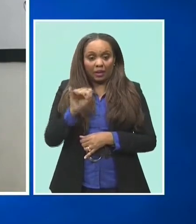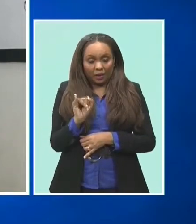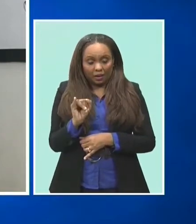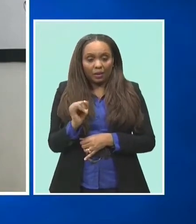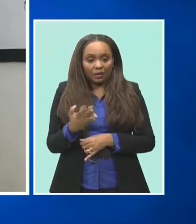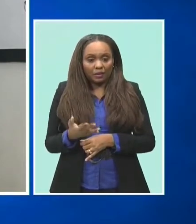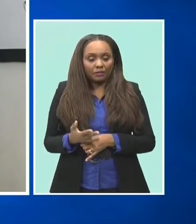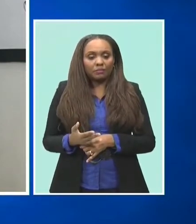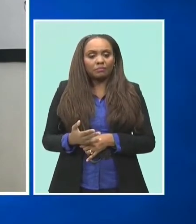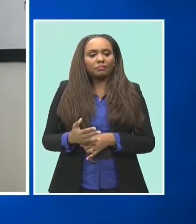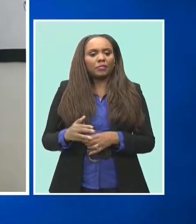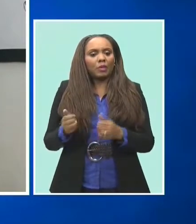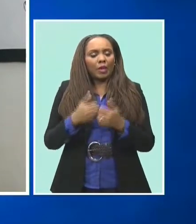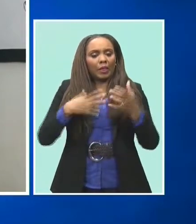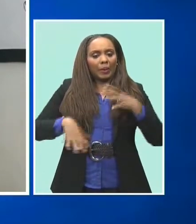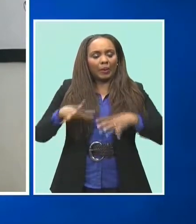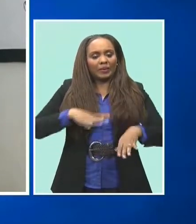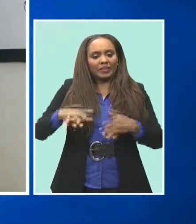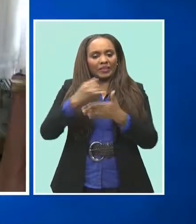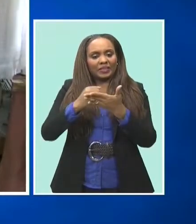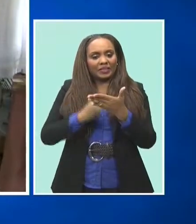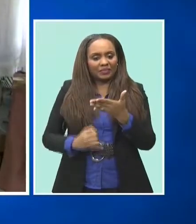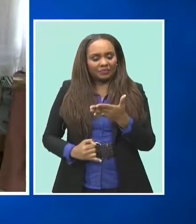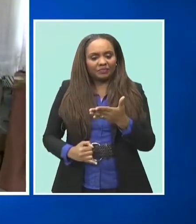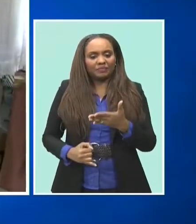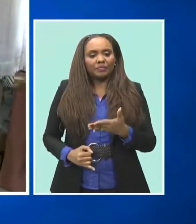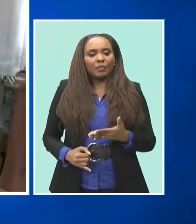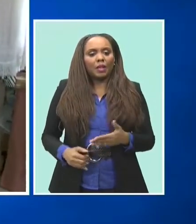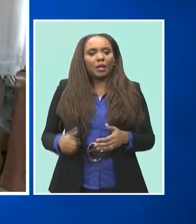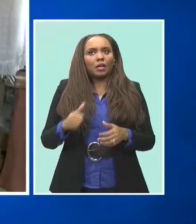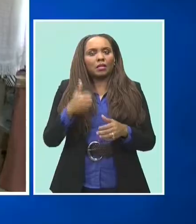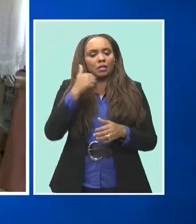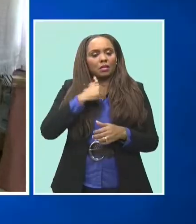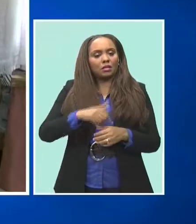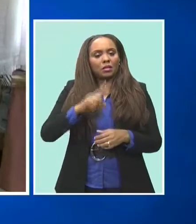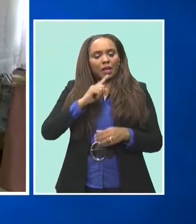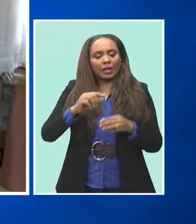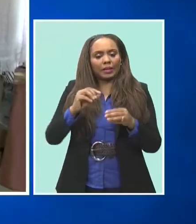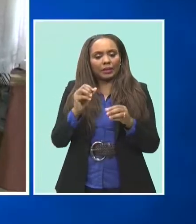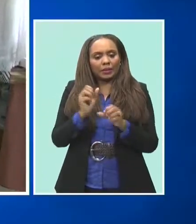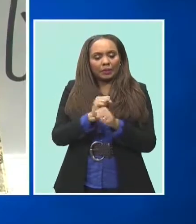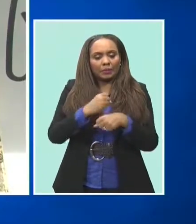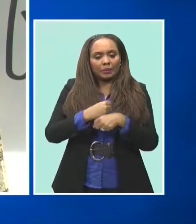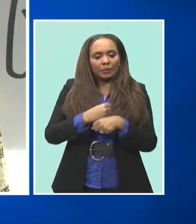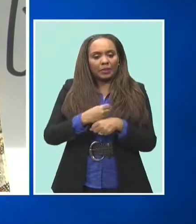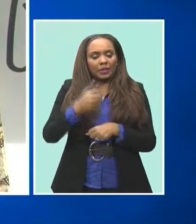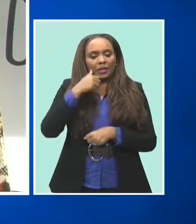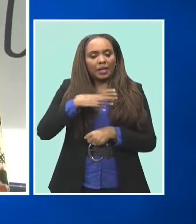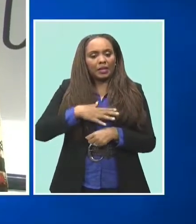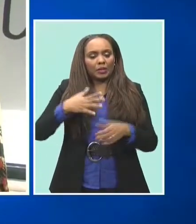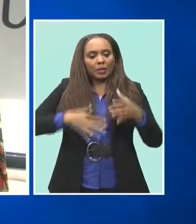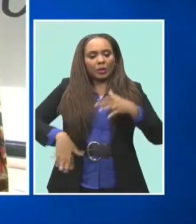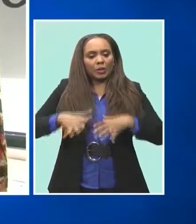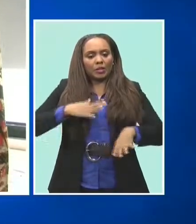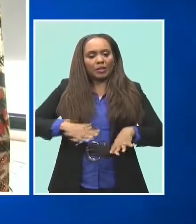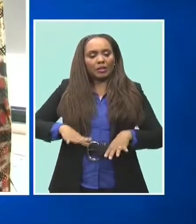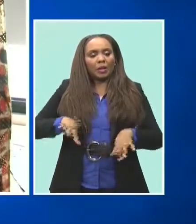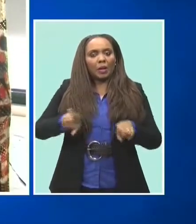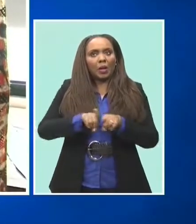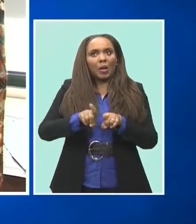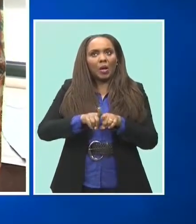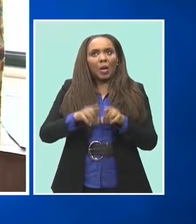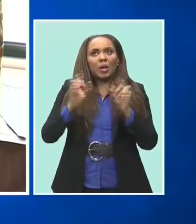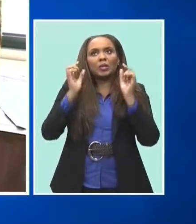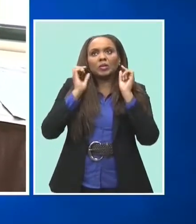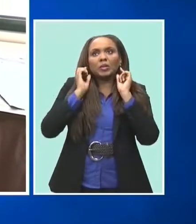in textile design. She specializes in custom-made ladies' clothing as well as her own line of accessories.